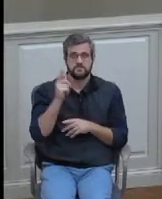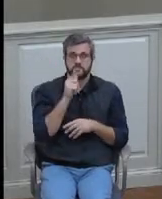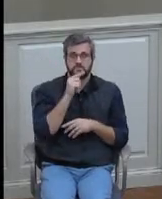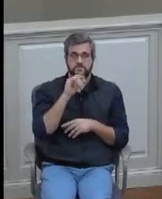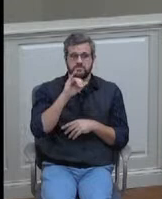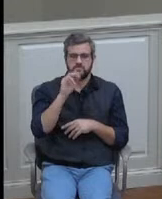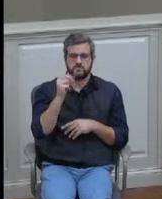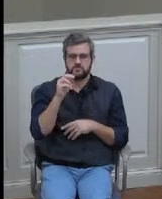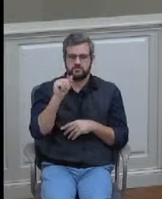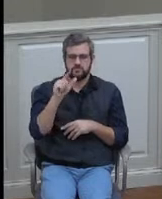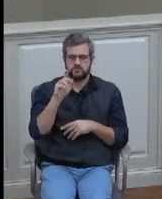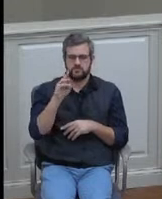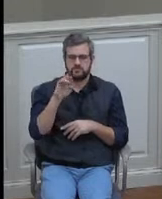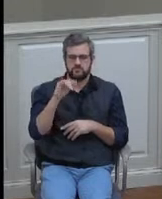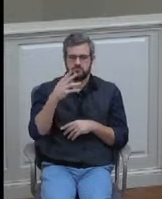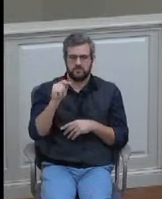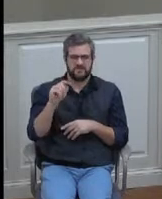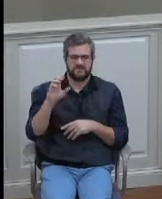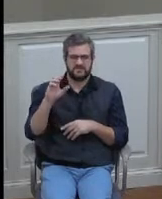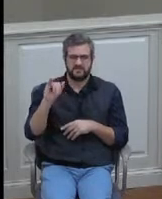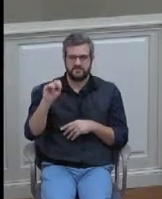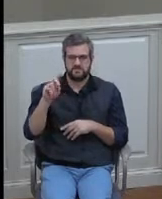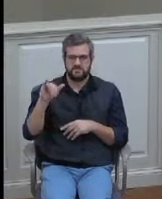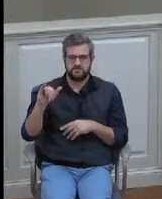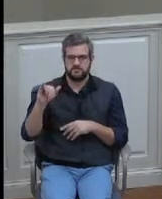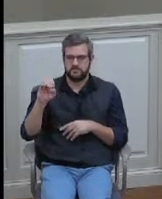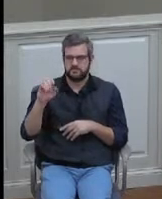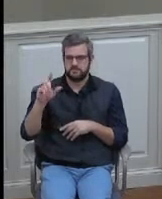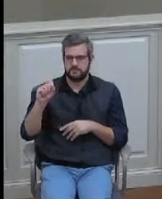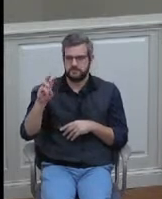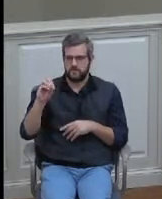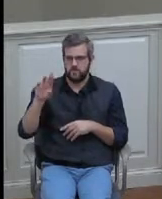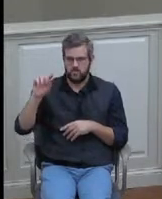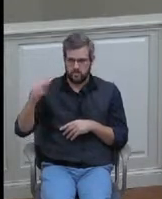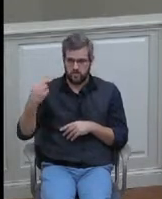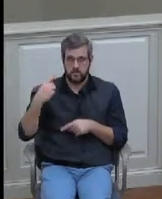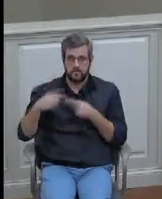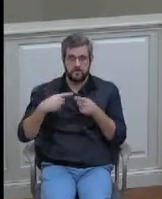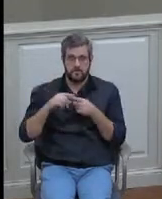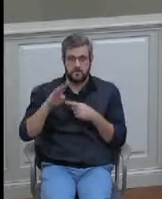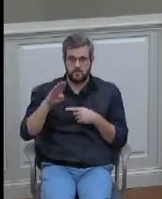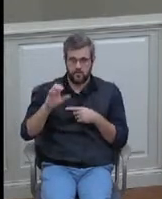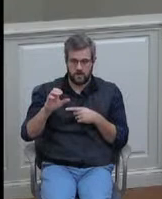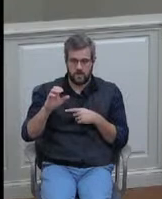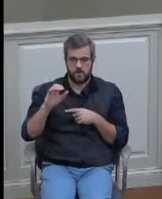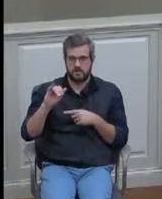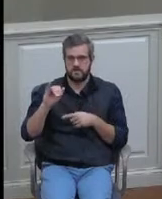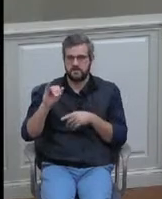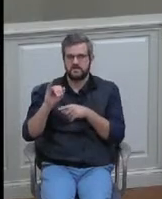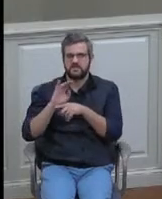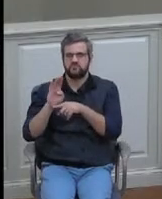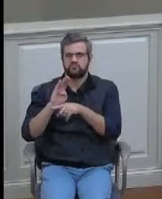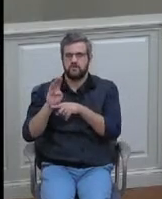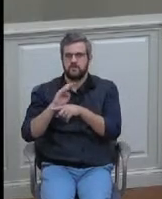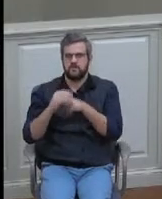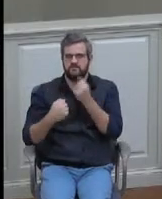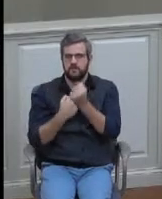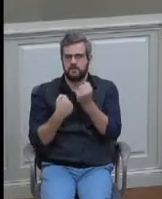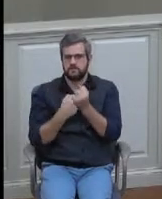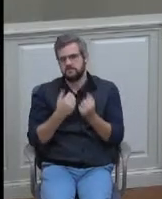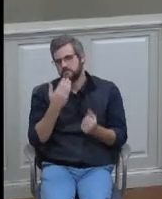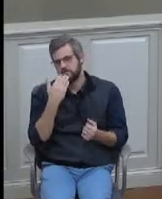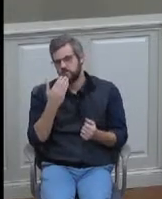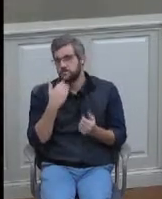John Albright and Cindy Ellsworth about the Boyle County Industrial Foundation. Welcome, ladies and gentlemen. Welcome, thank